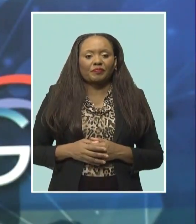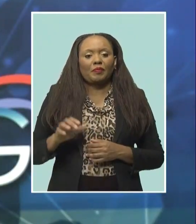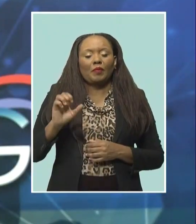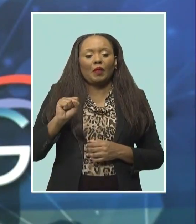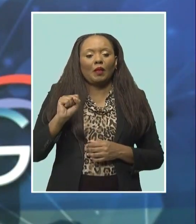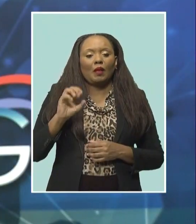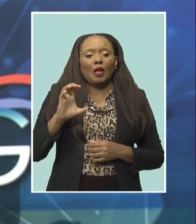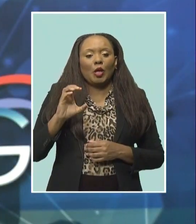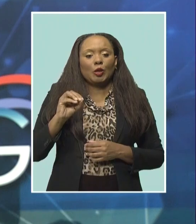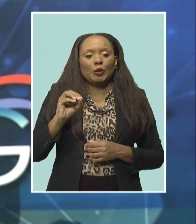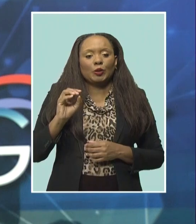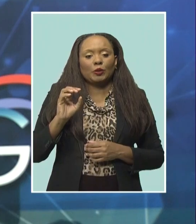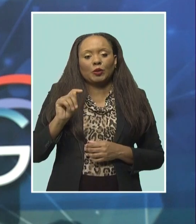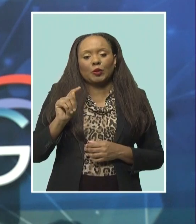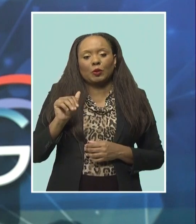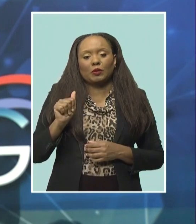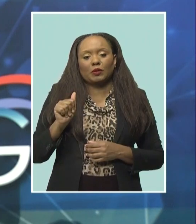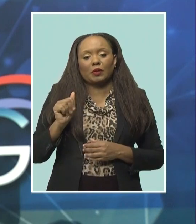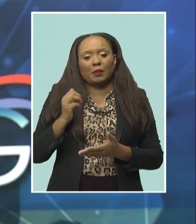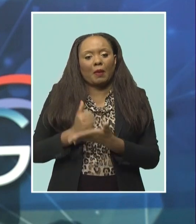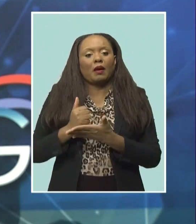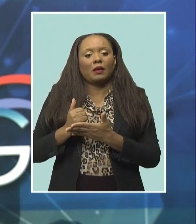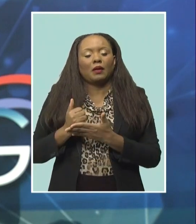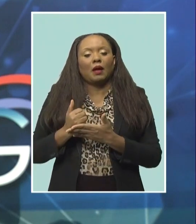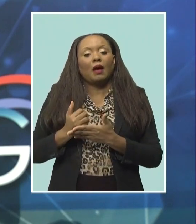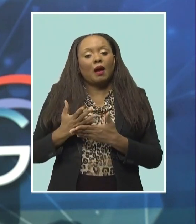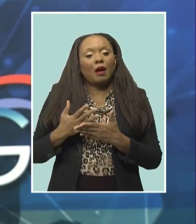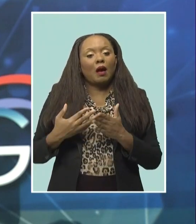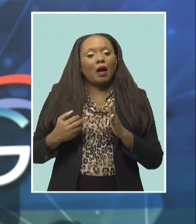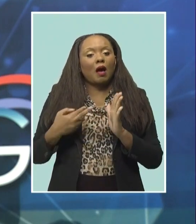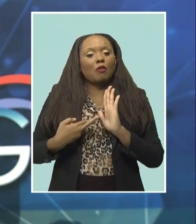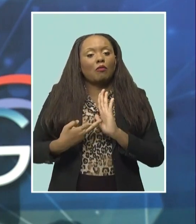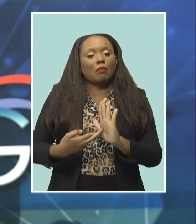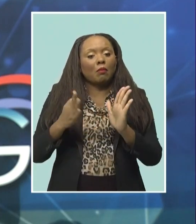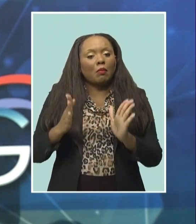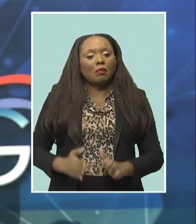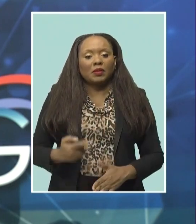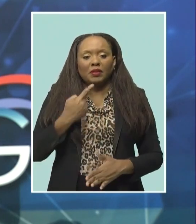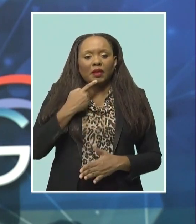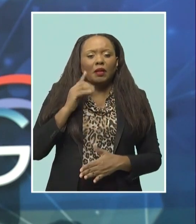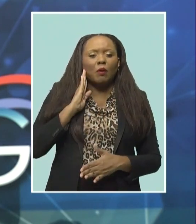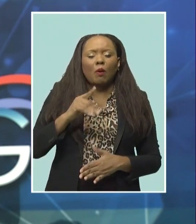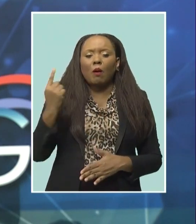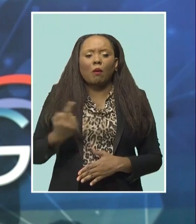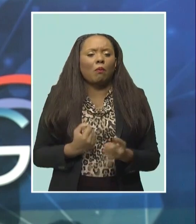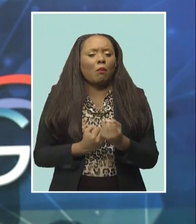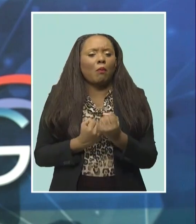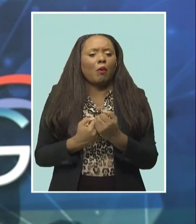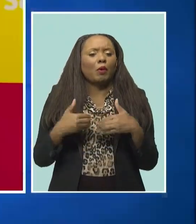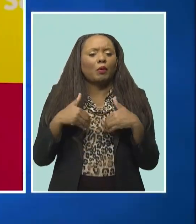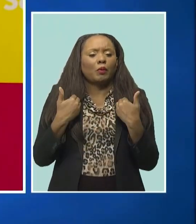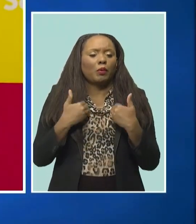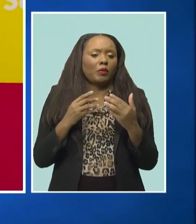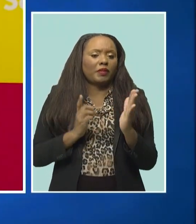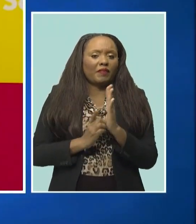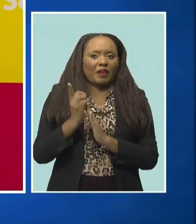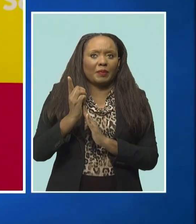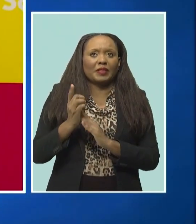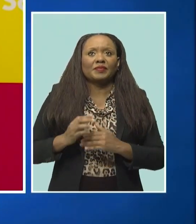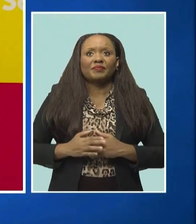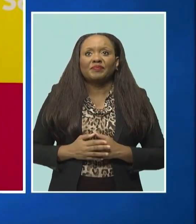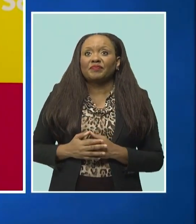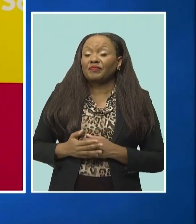Sabia, King K, Slay, The Mighty Bit, Ms. Kabiba, Potent and Danica.